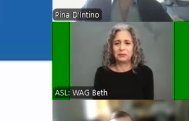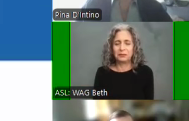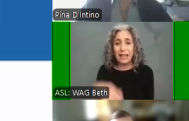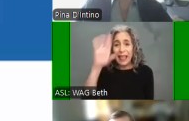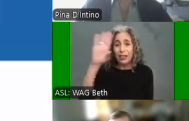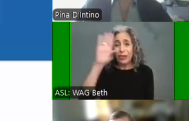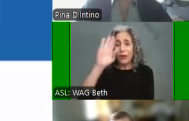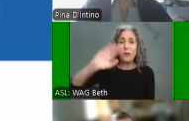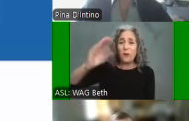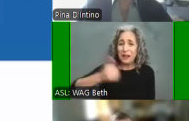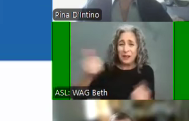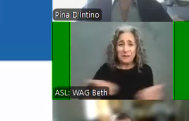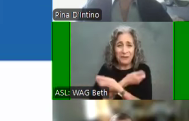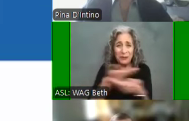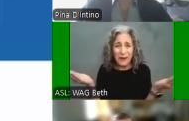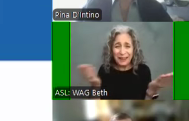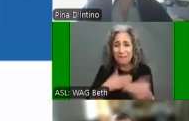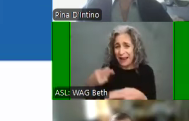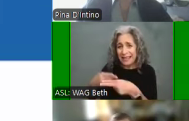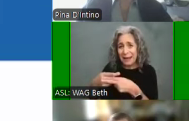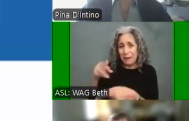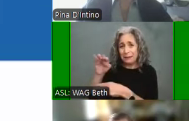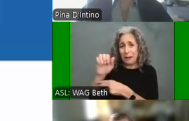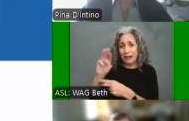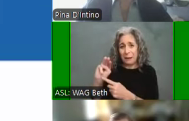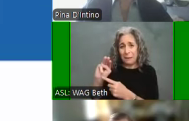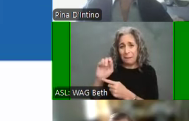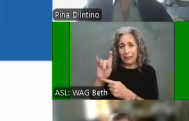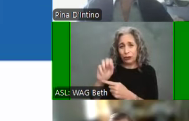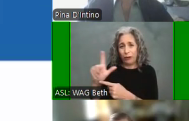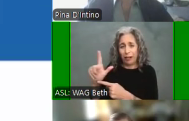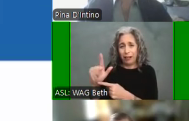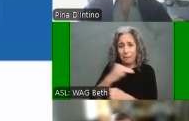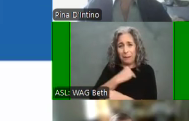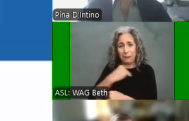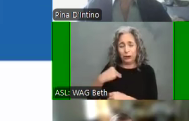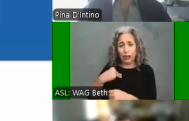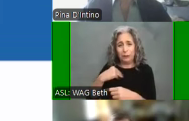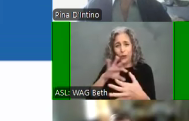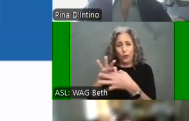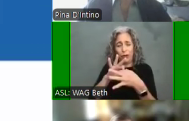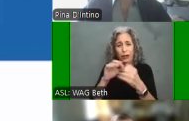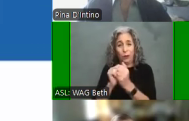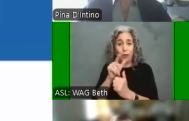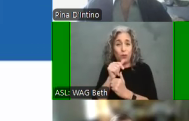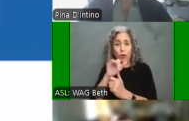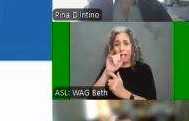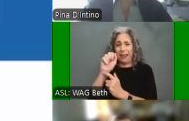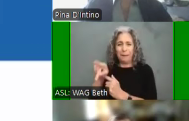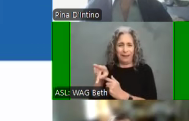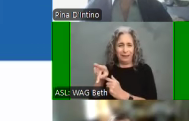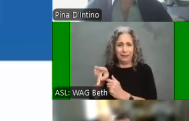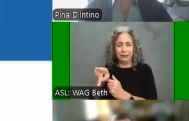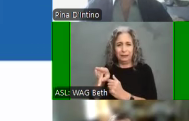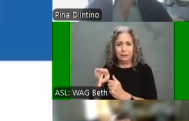Hello and welcome everyone. My name is Malcolm Maestrel and I'm a Membership Services Coordinator with IAAP.